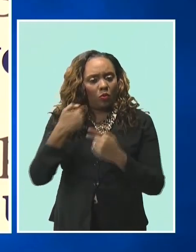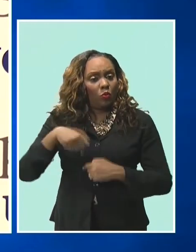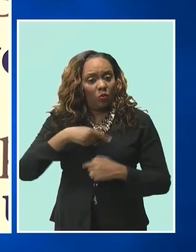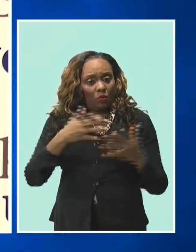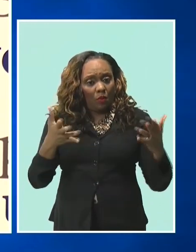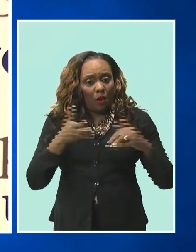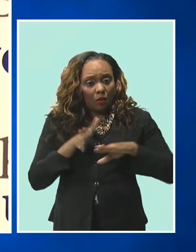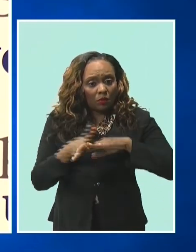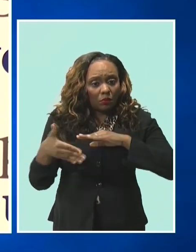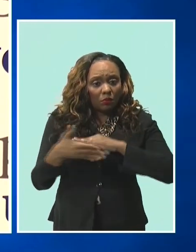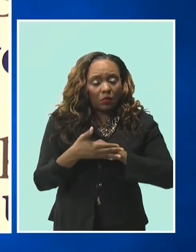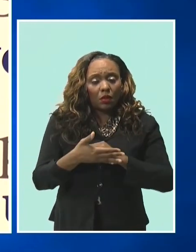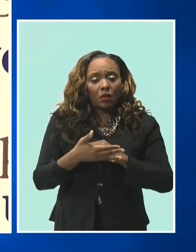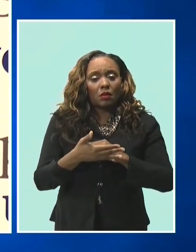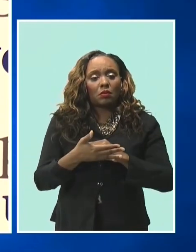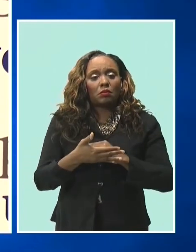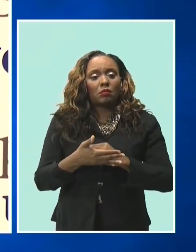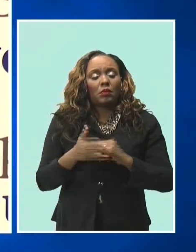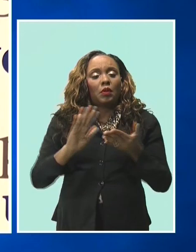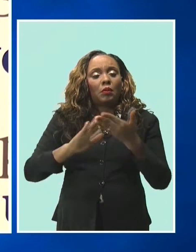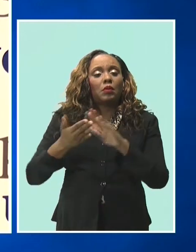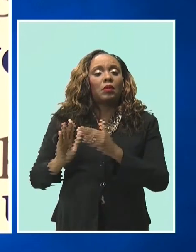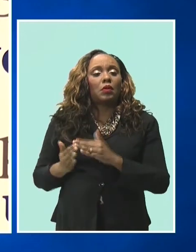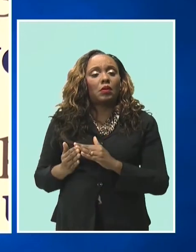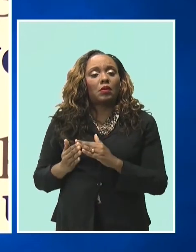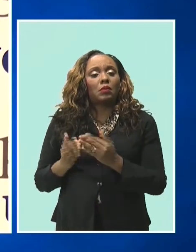society that is secure,